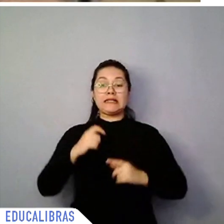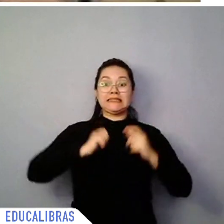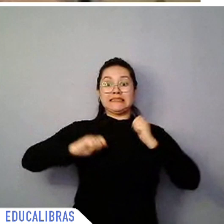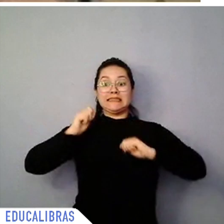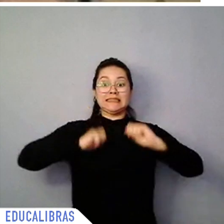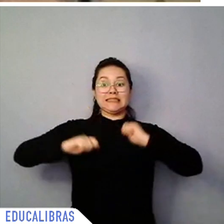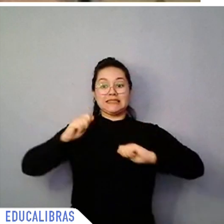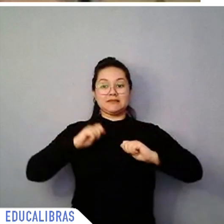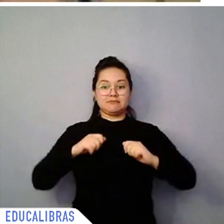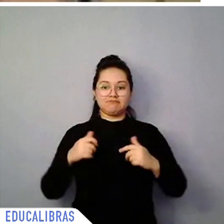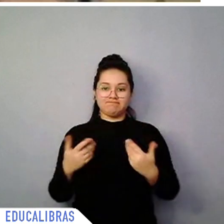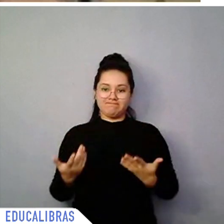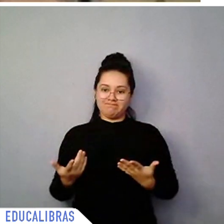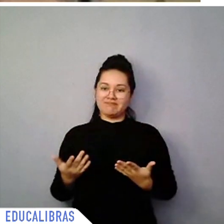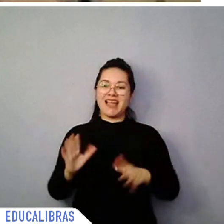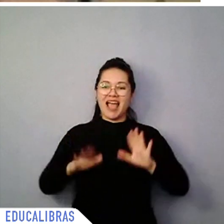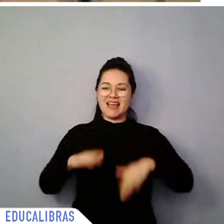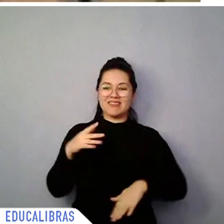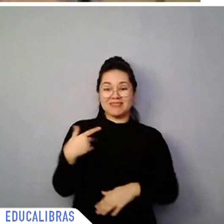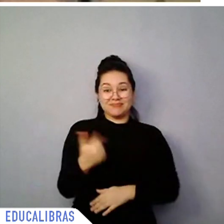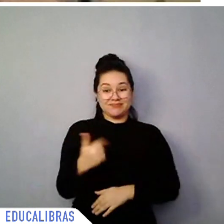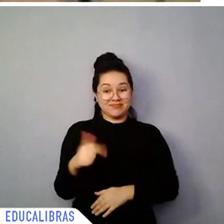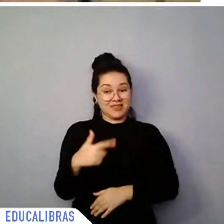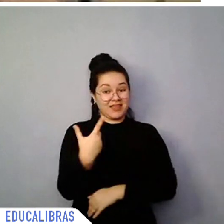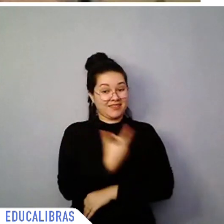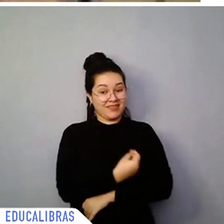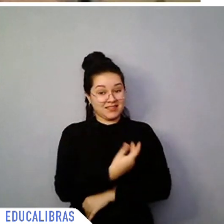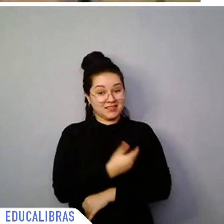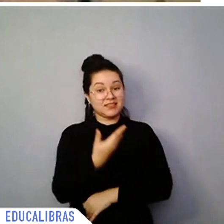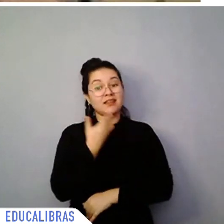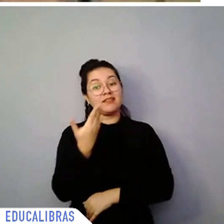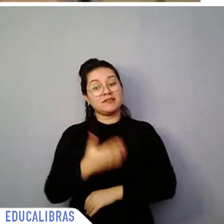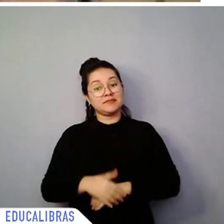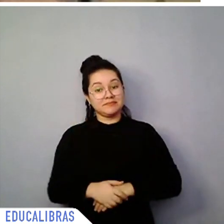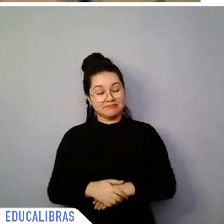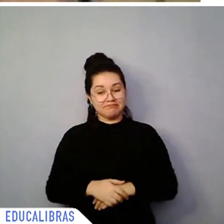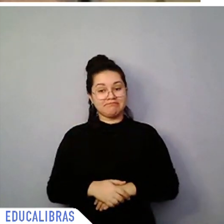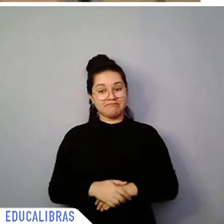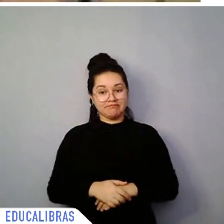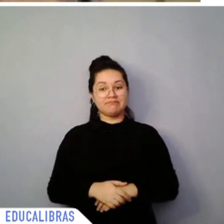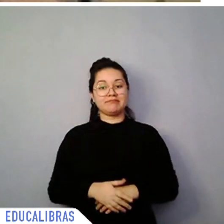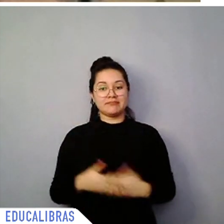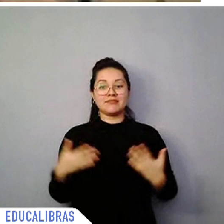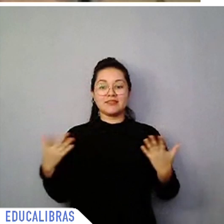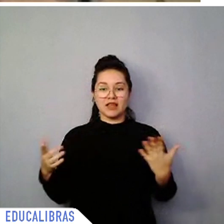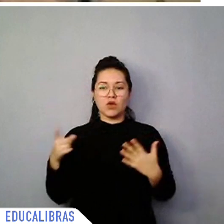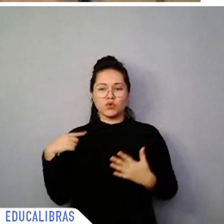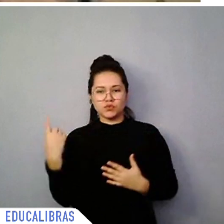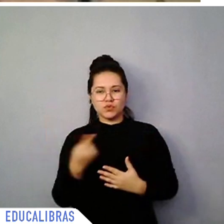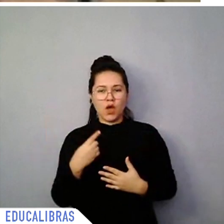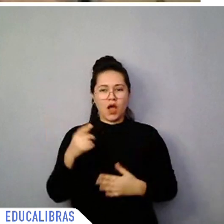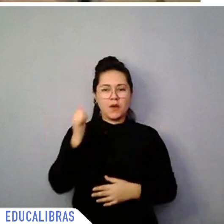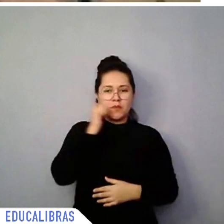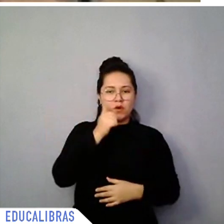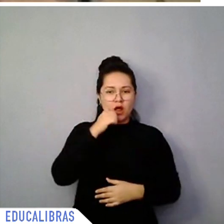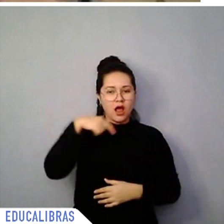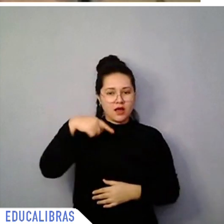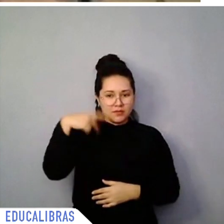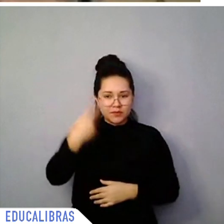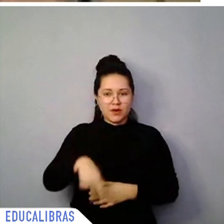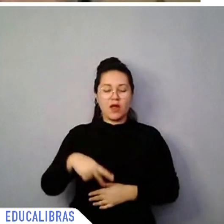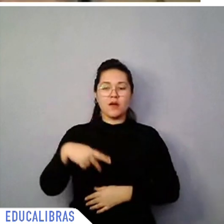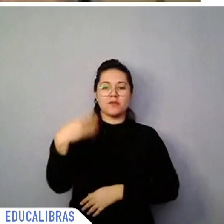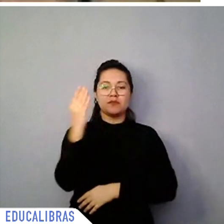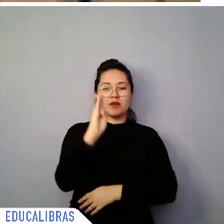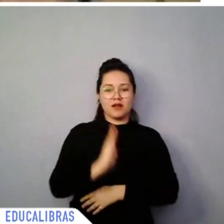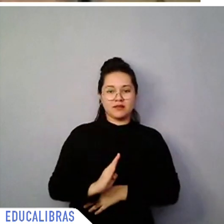this publicity in both directions, because sometimes you announce that there's going to be a vaccine and the